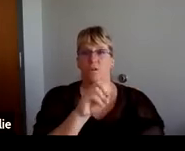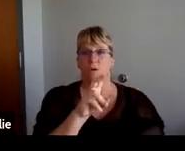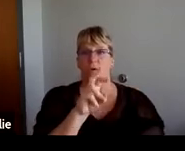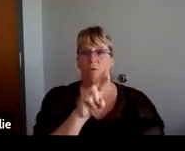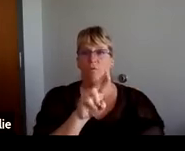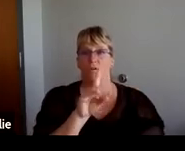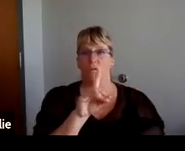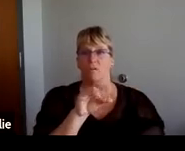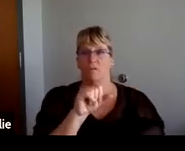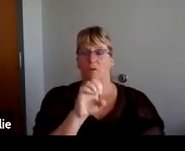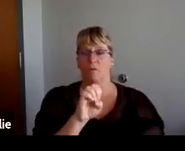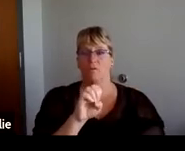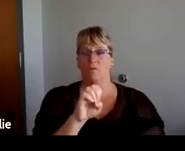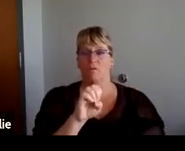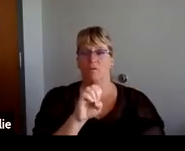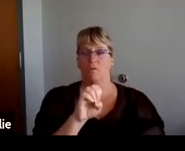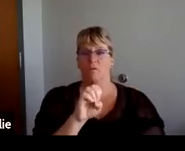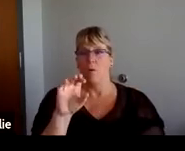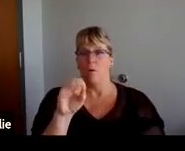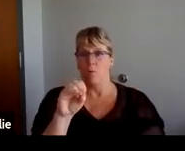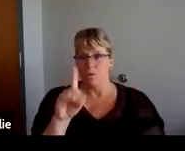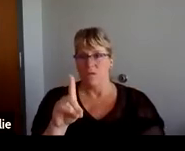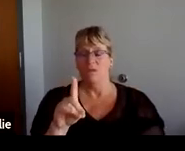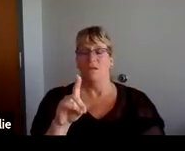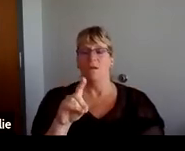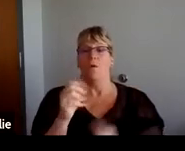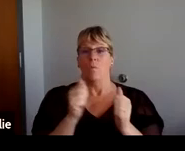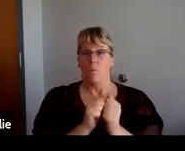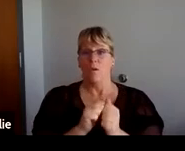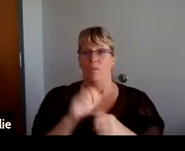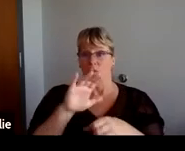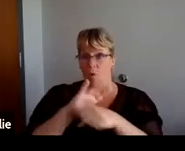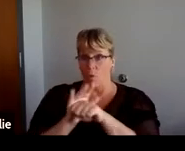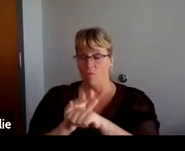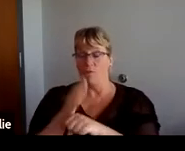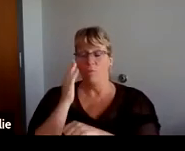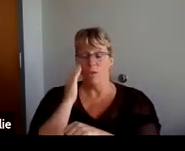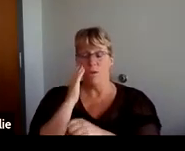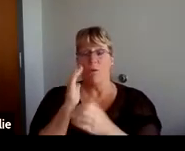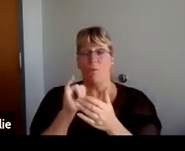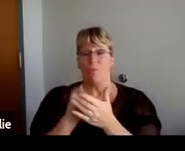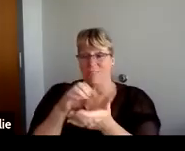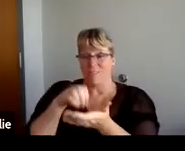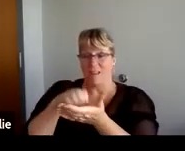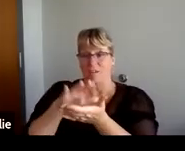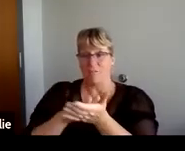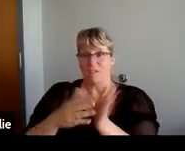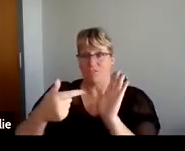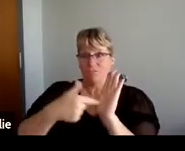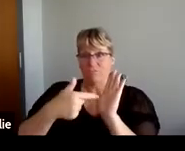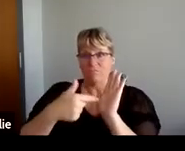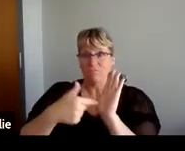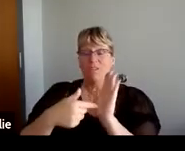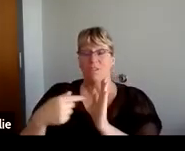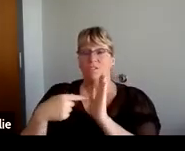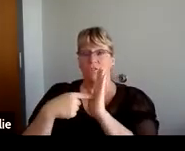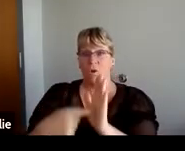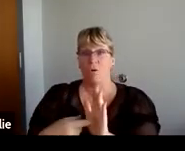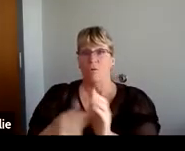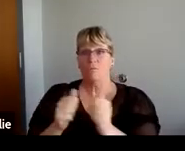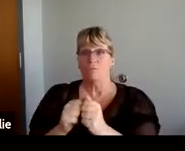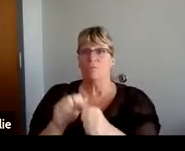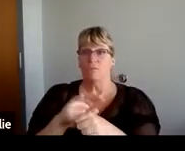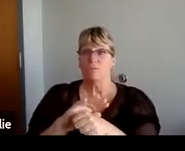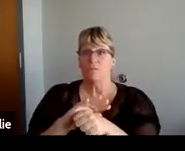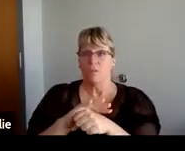we think about these drug overdoses in light of COVID, we know the documentation now coming out a year into the COVID